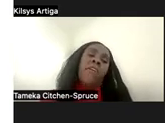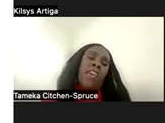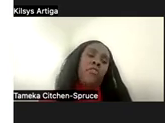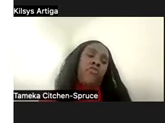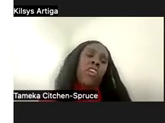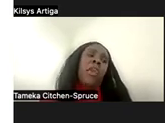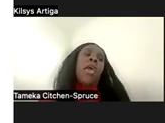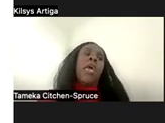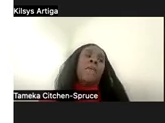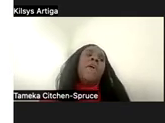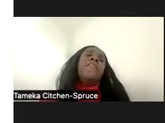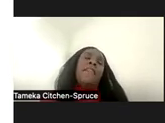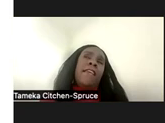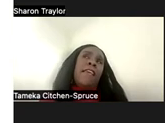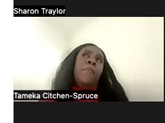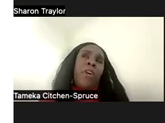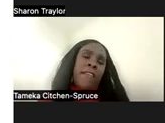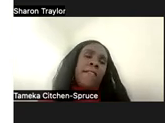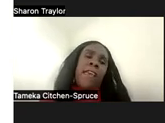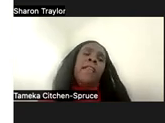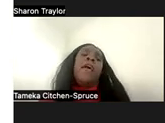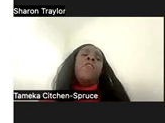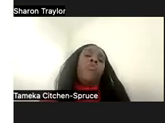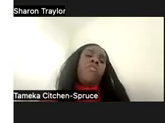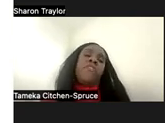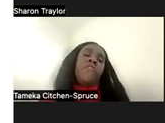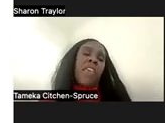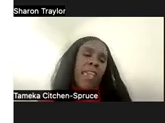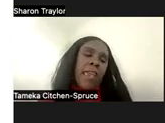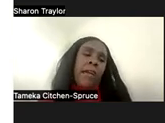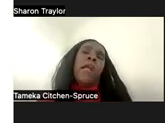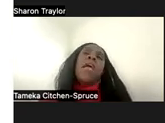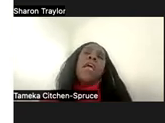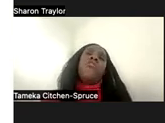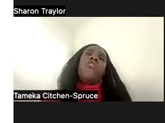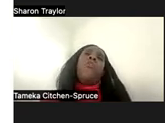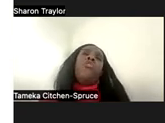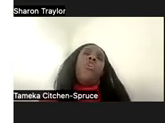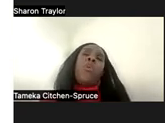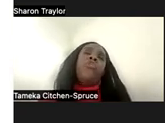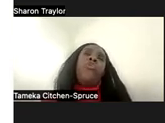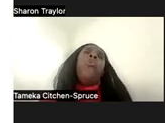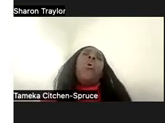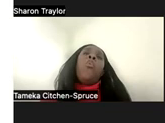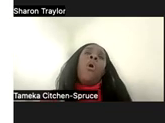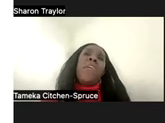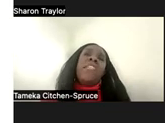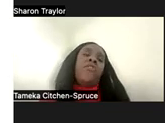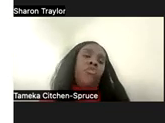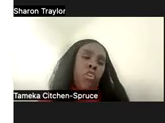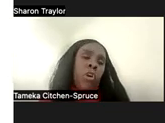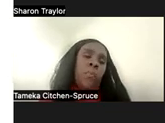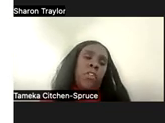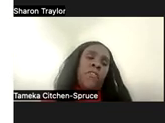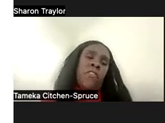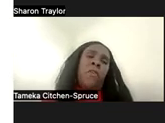preserving energy and taking breaks and doing self-care. And so, you know, we do what we